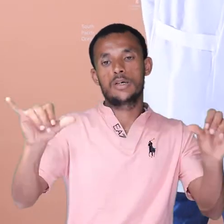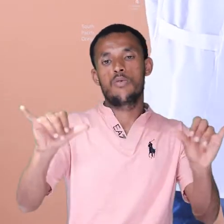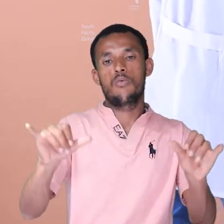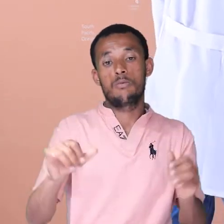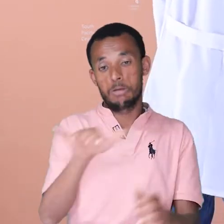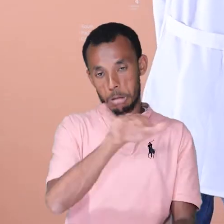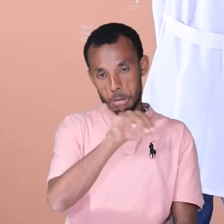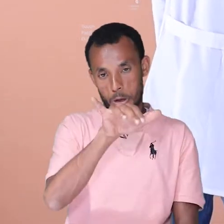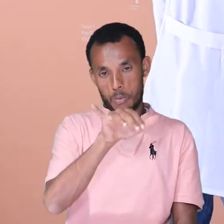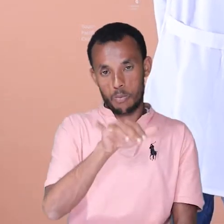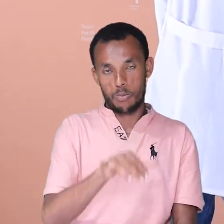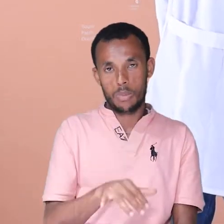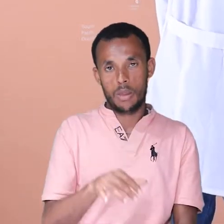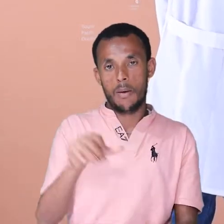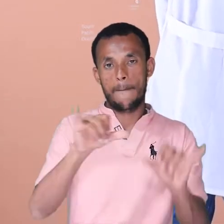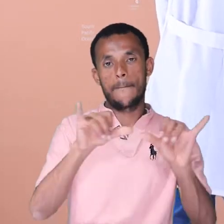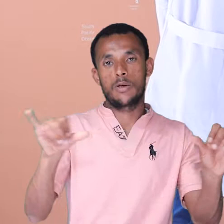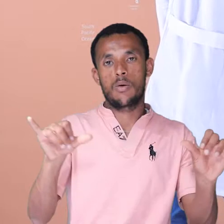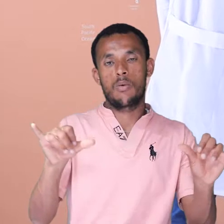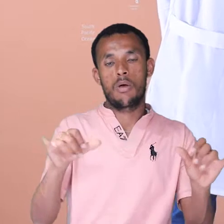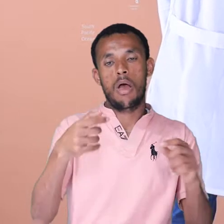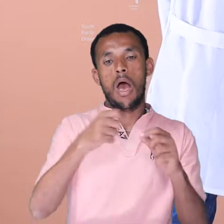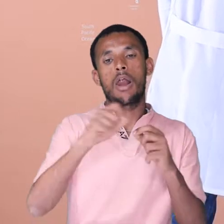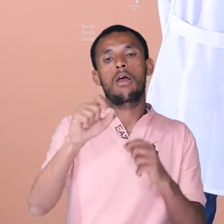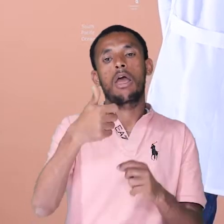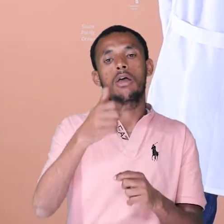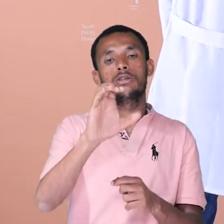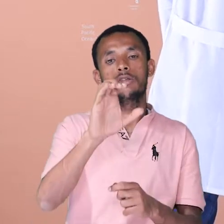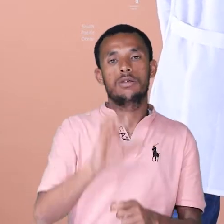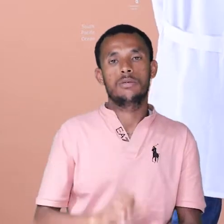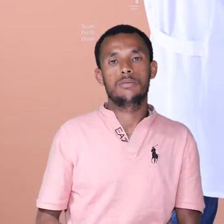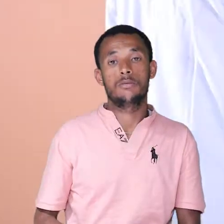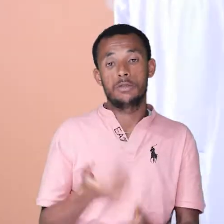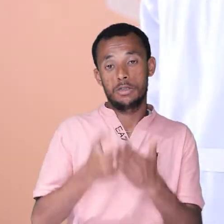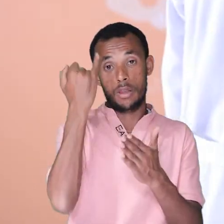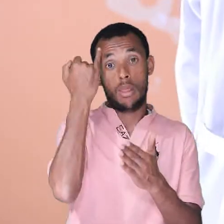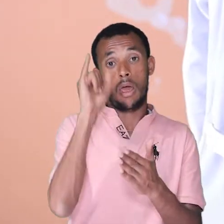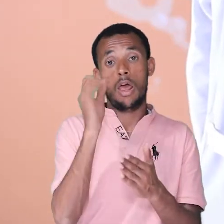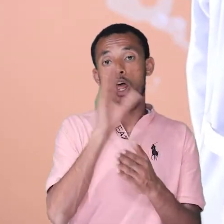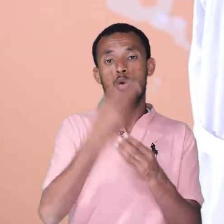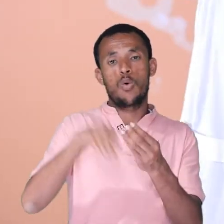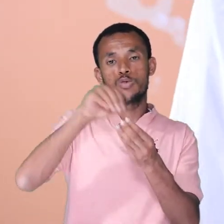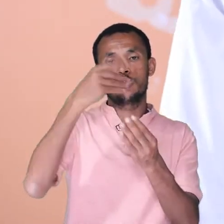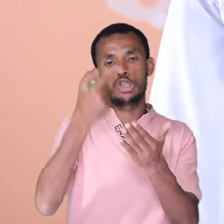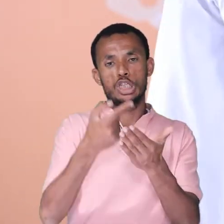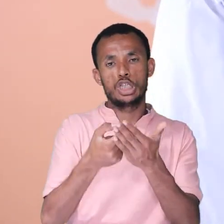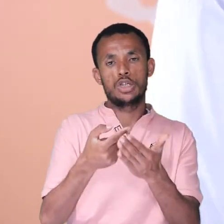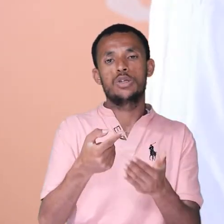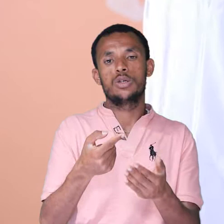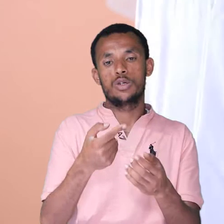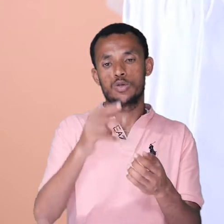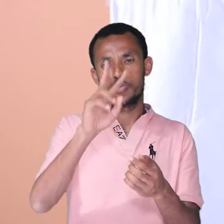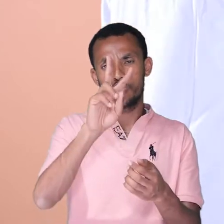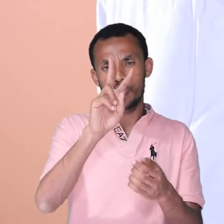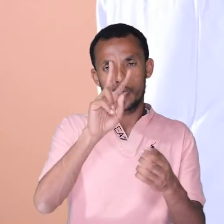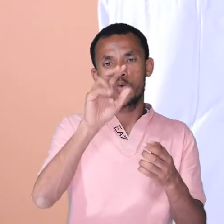is the same as with measure of arc AC. This is the idea. And also this is two secant